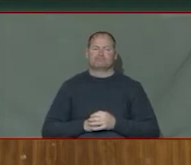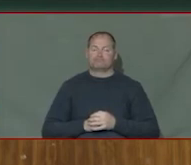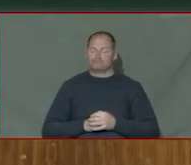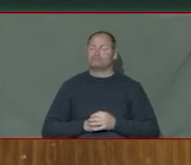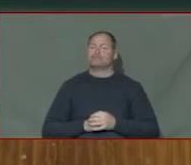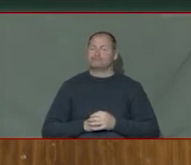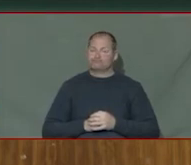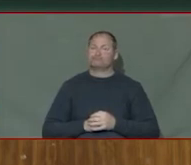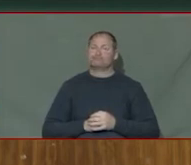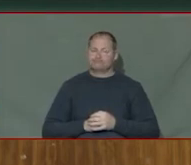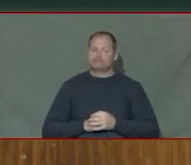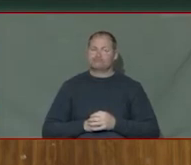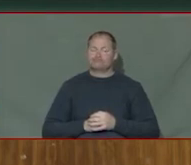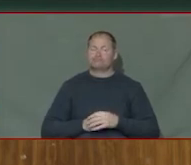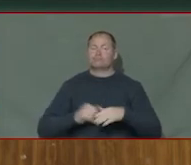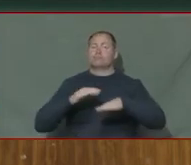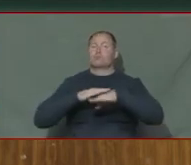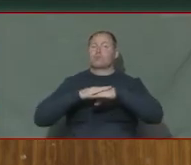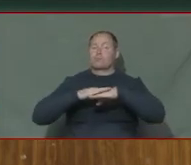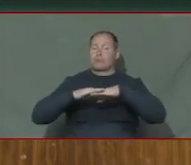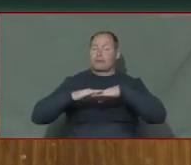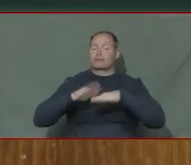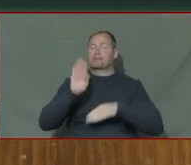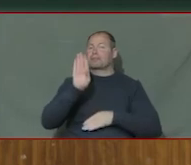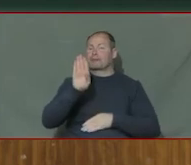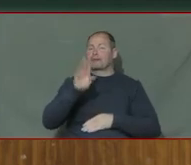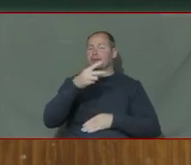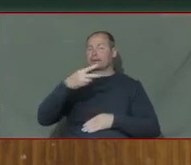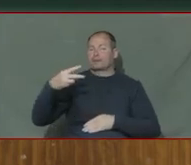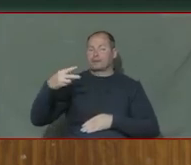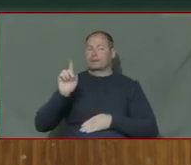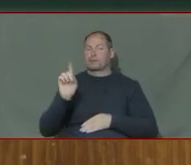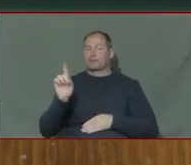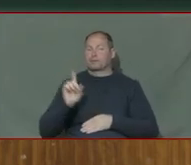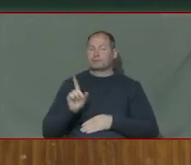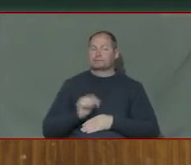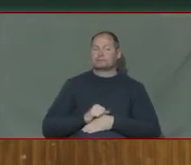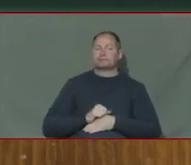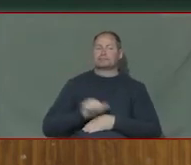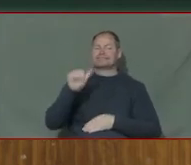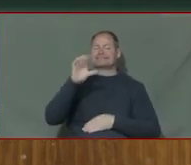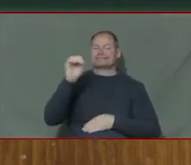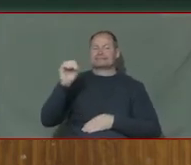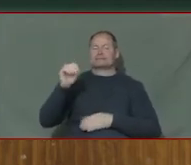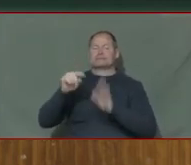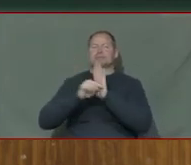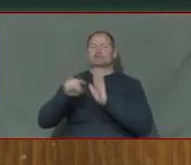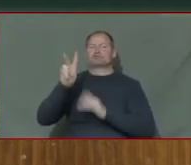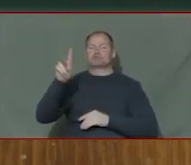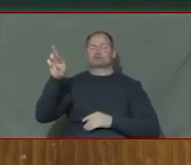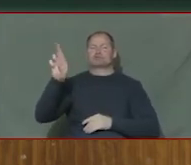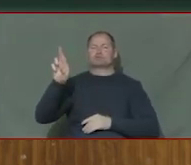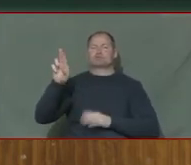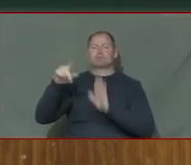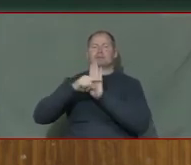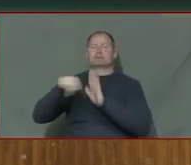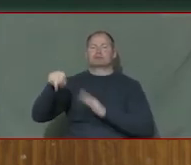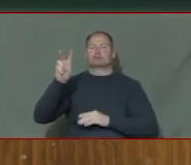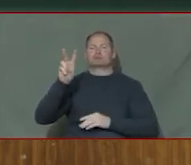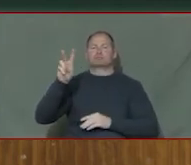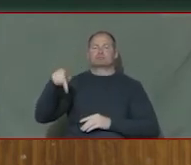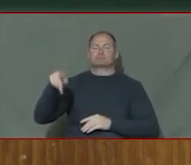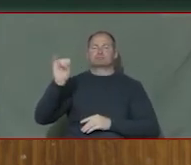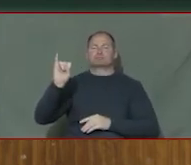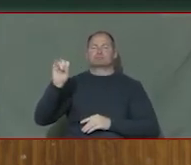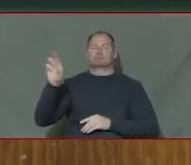correct? So the base here, b, is equal to 60 minus 2r minus pi r divided